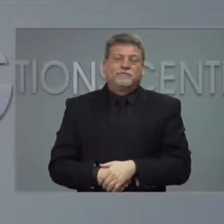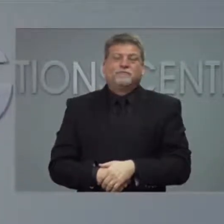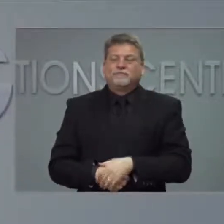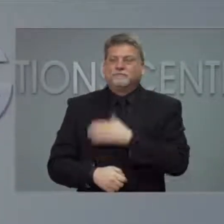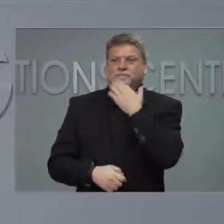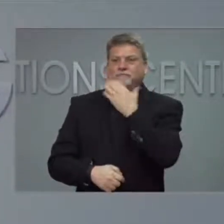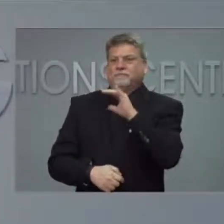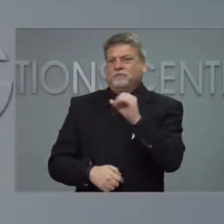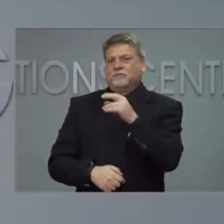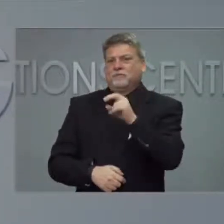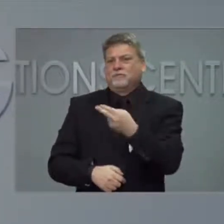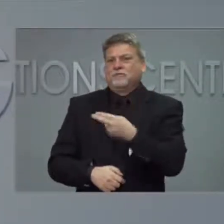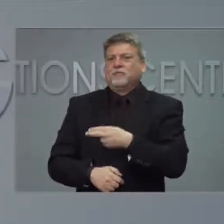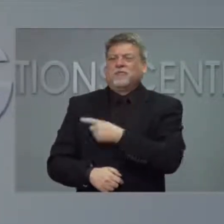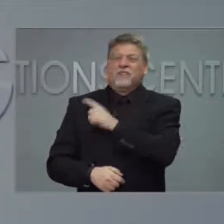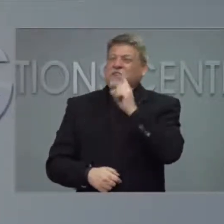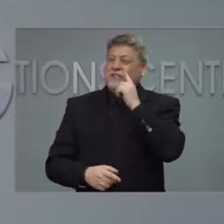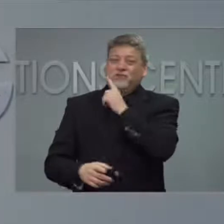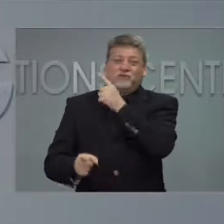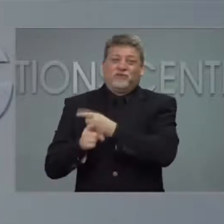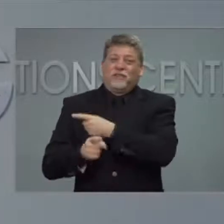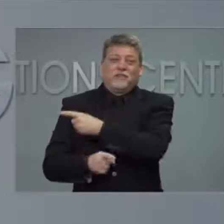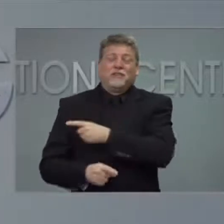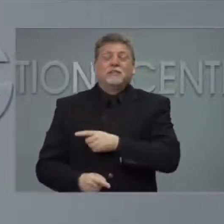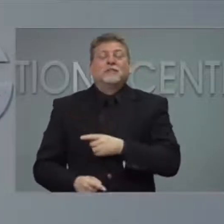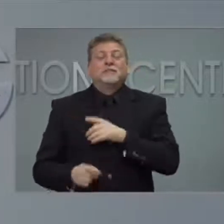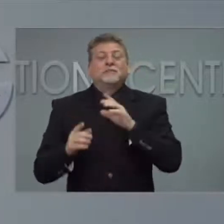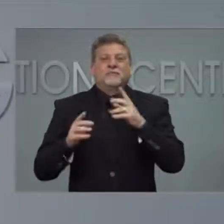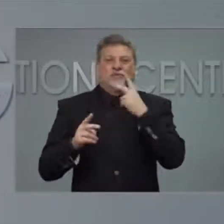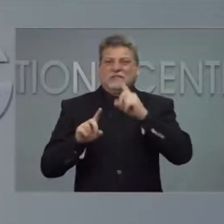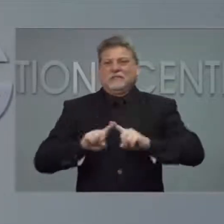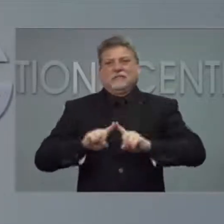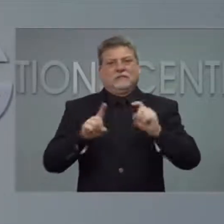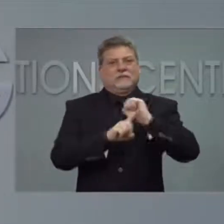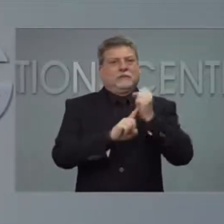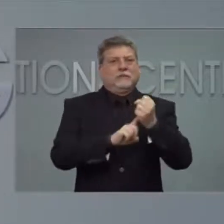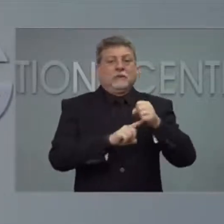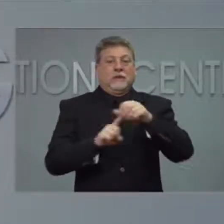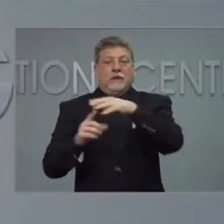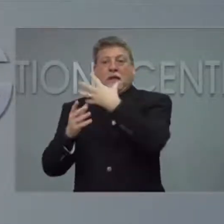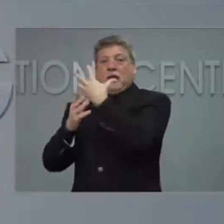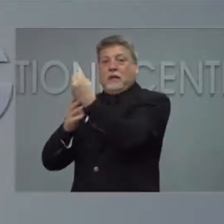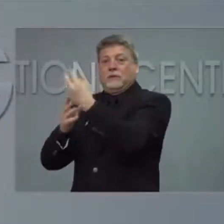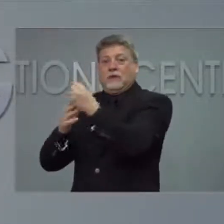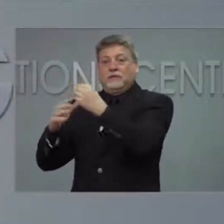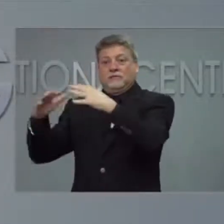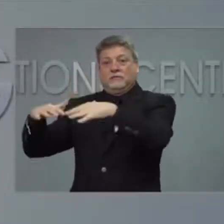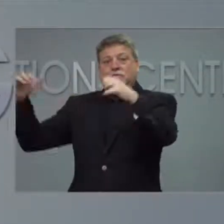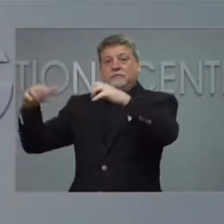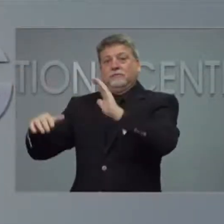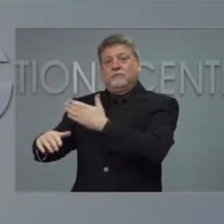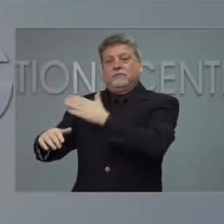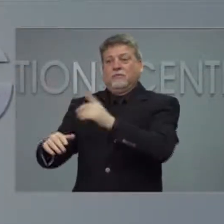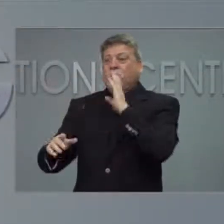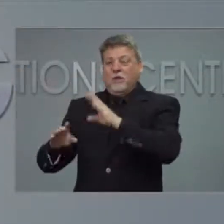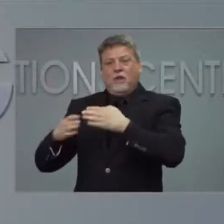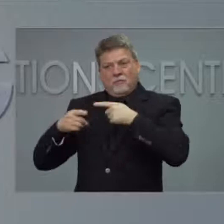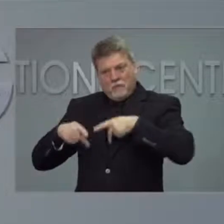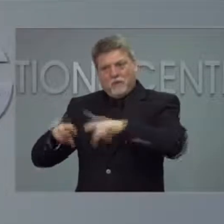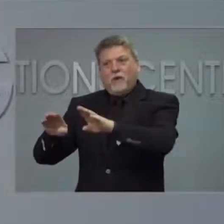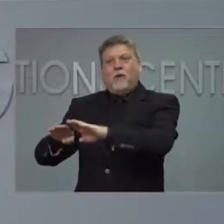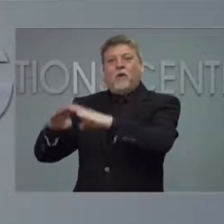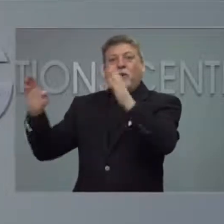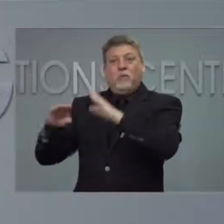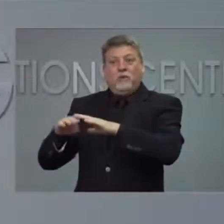Thanks, Jonah. I think the governor hit on it. So those outdoor venues are going to be open starting Friday.